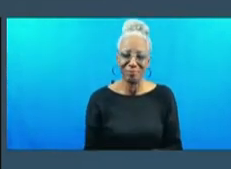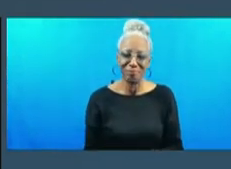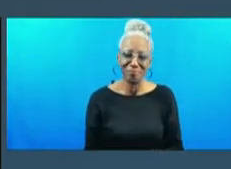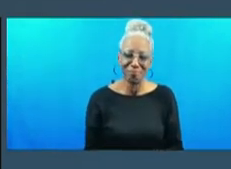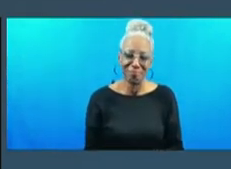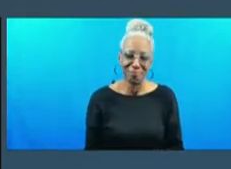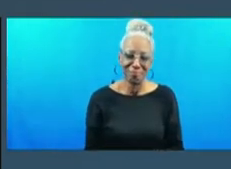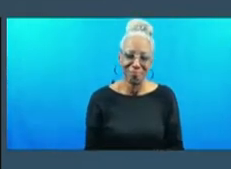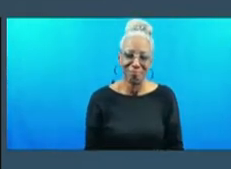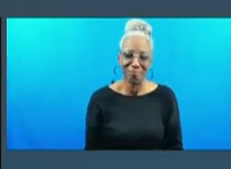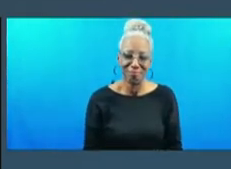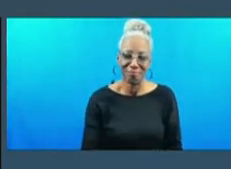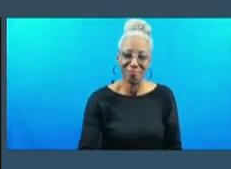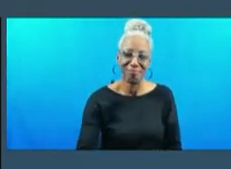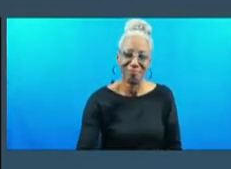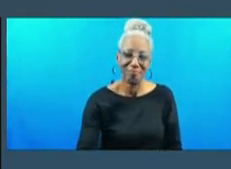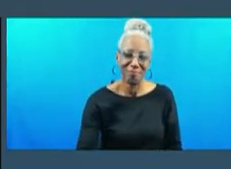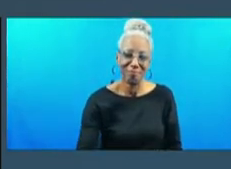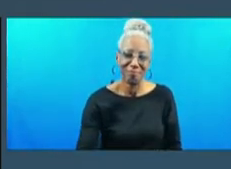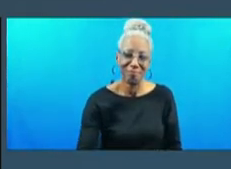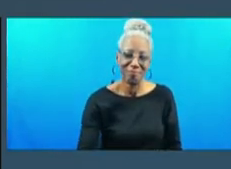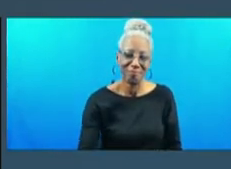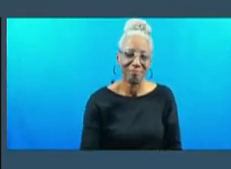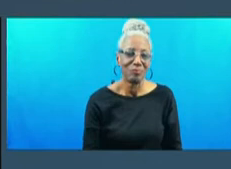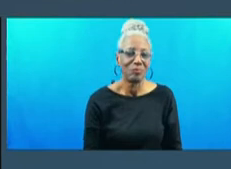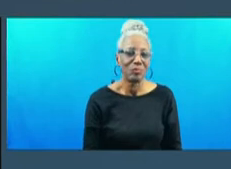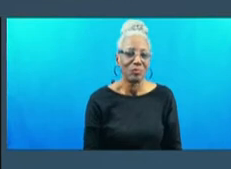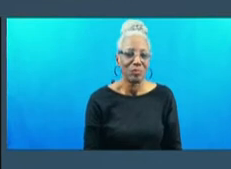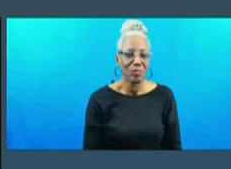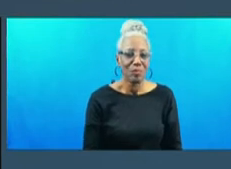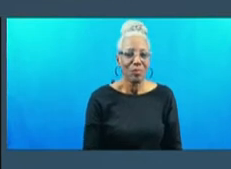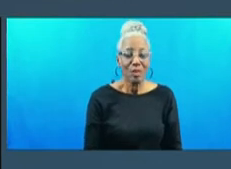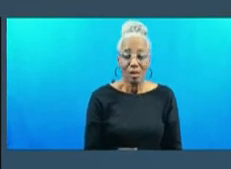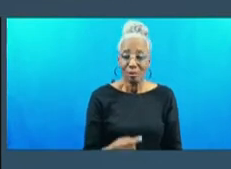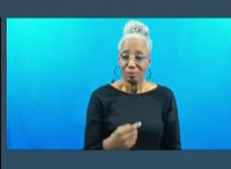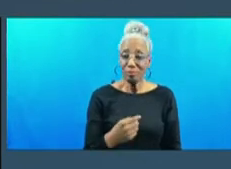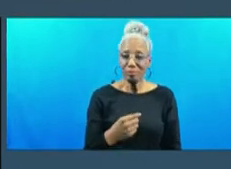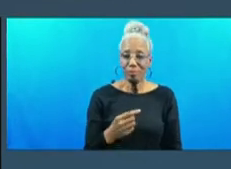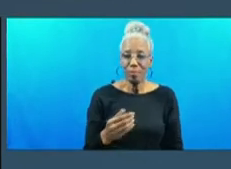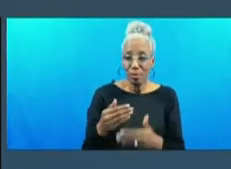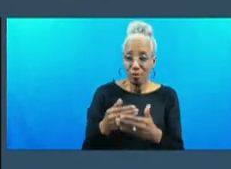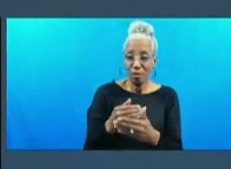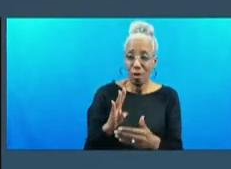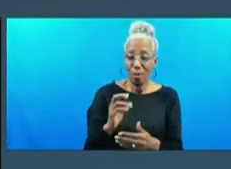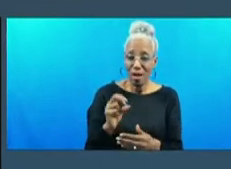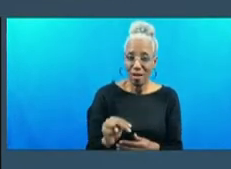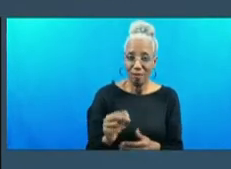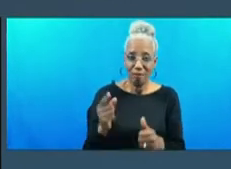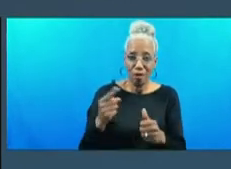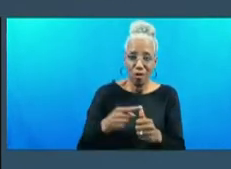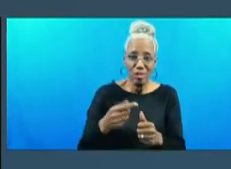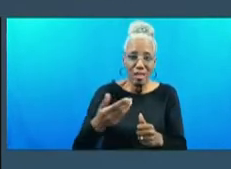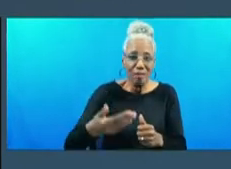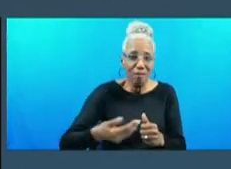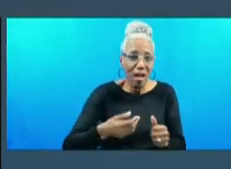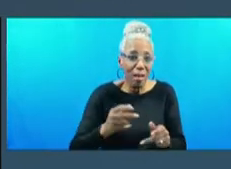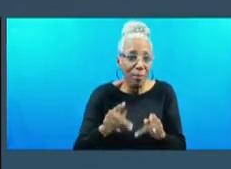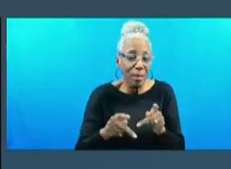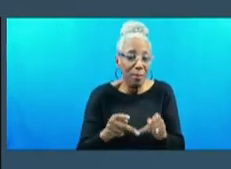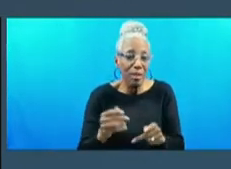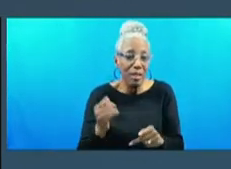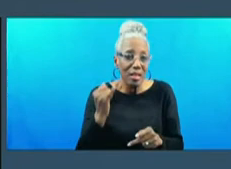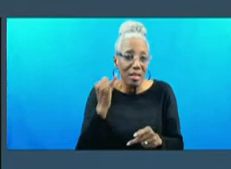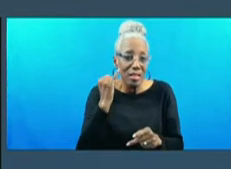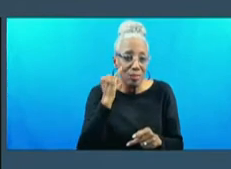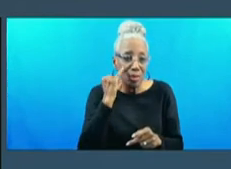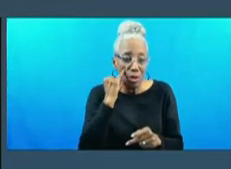Monifa, I am going to take a moment before Byron starts to guide people to where the interpretation button is. I'll